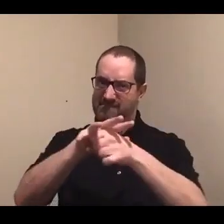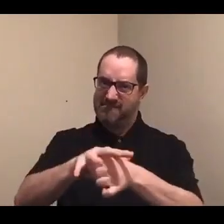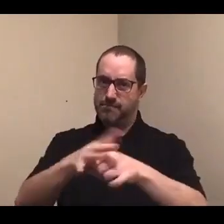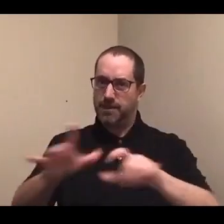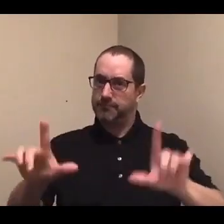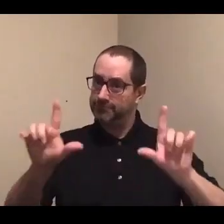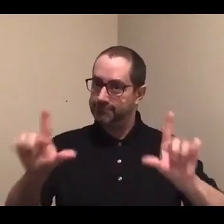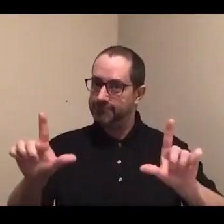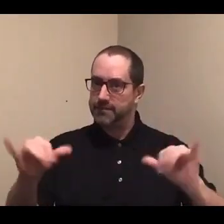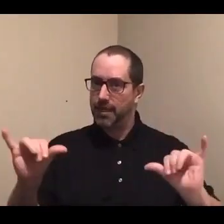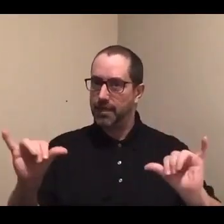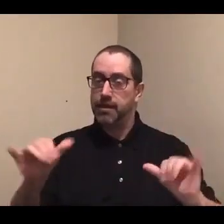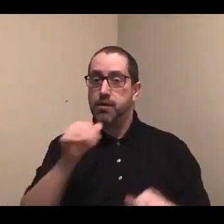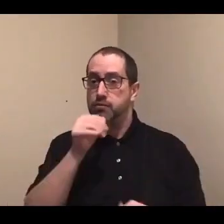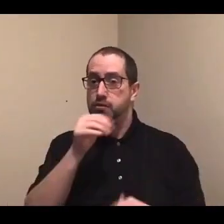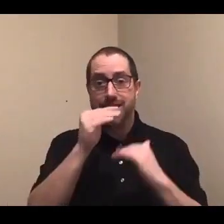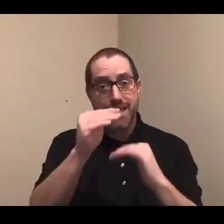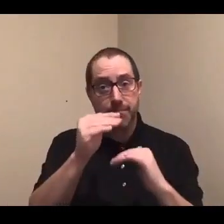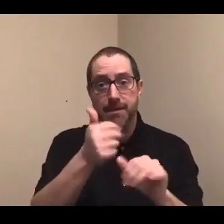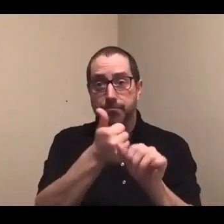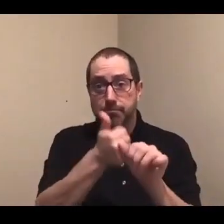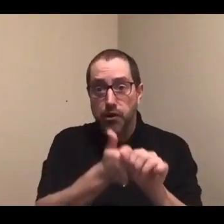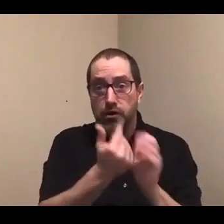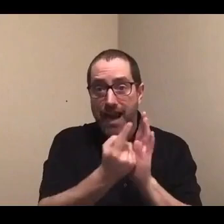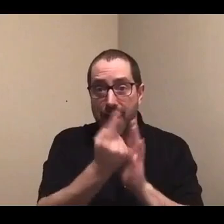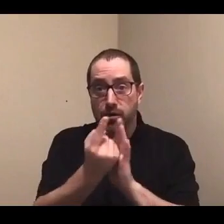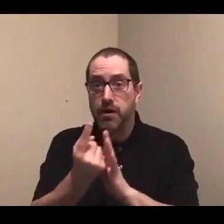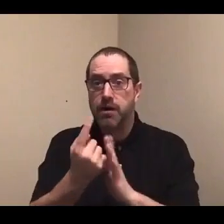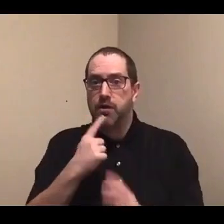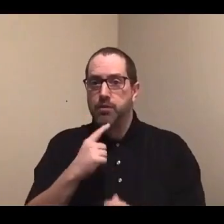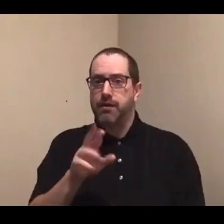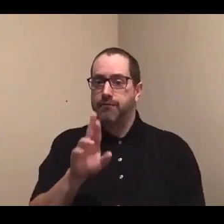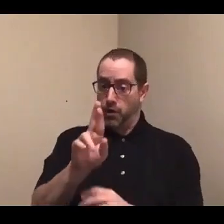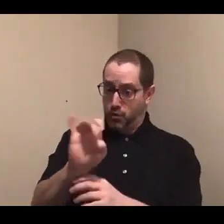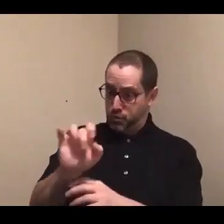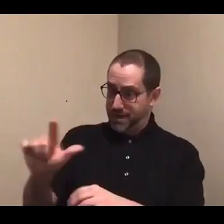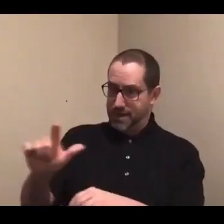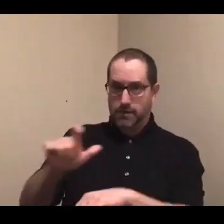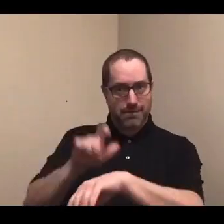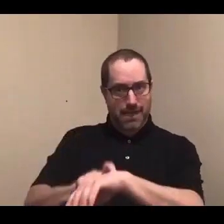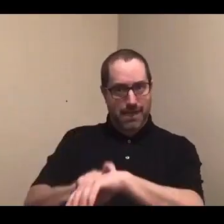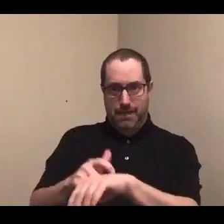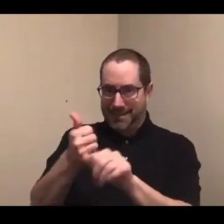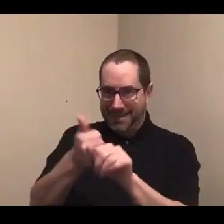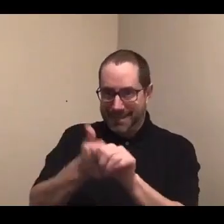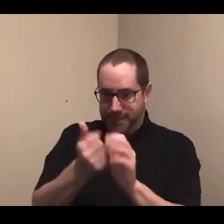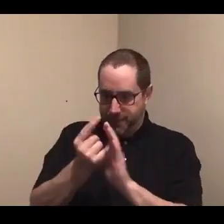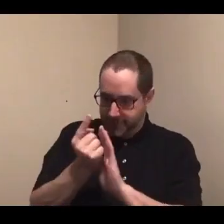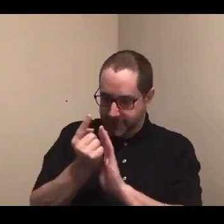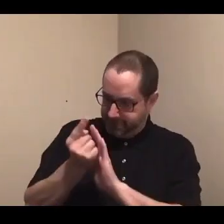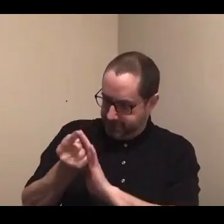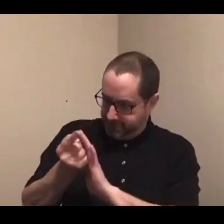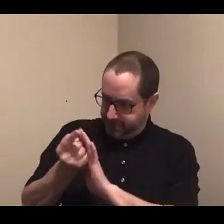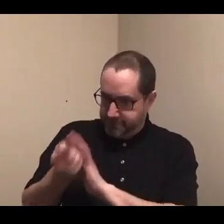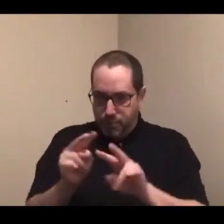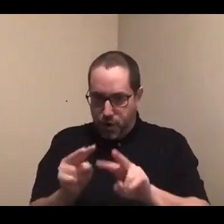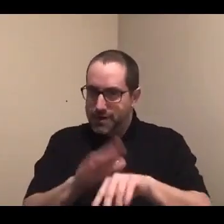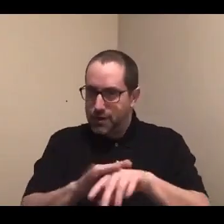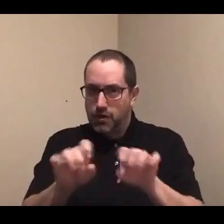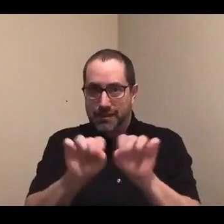an hourly basis per capacity. We have real-time monitoring of the system, so that if it needs to be increased, it can be increased in real time.